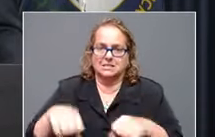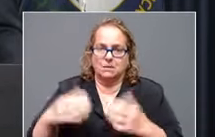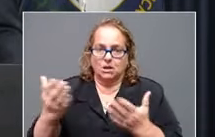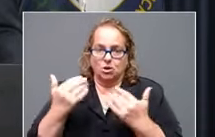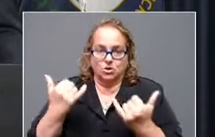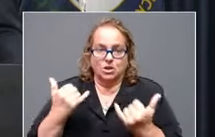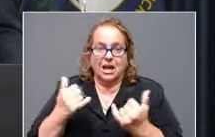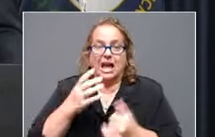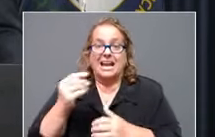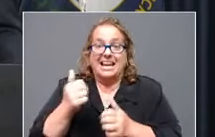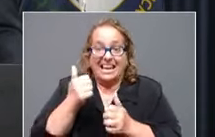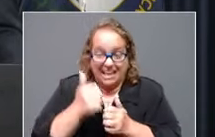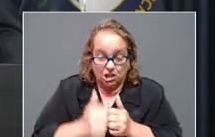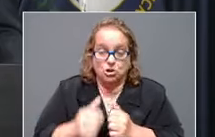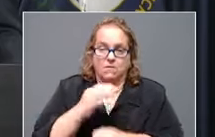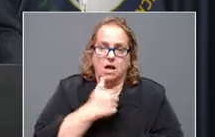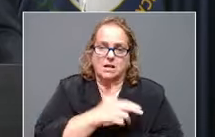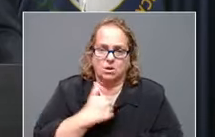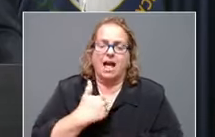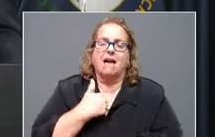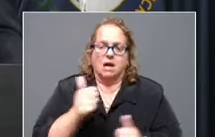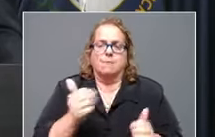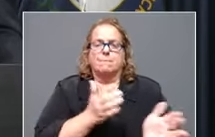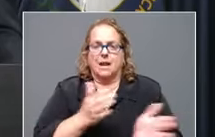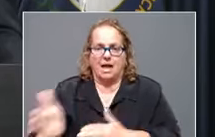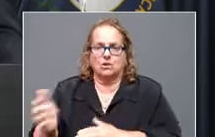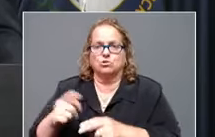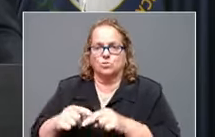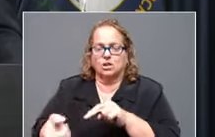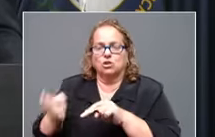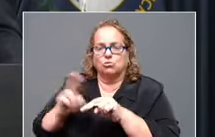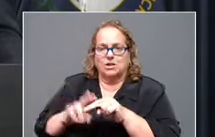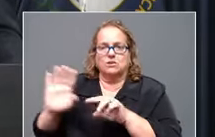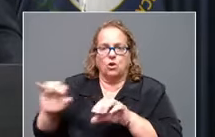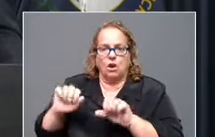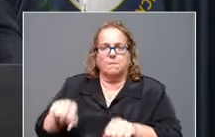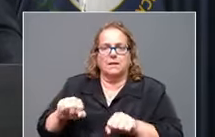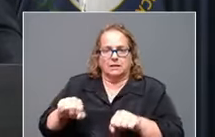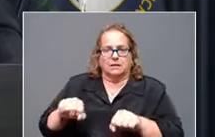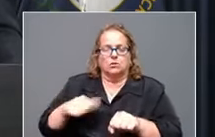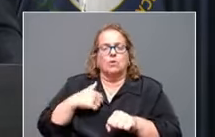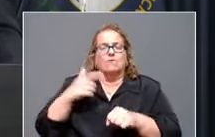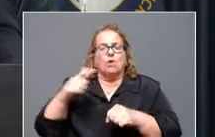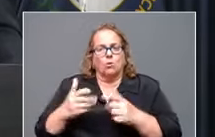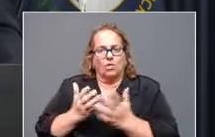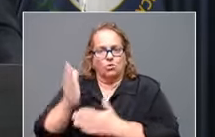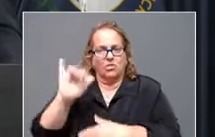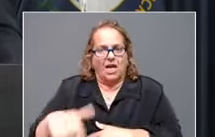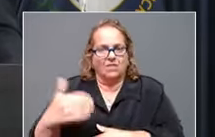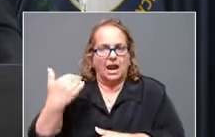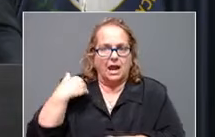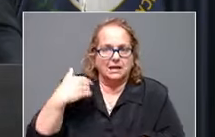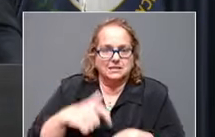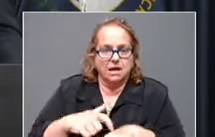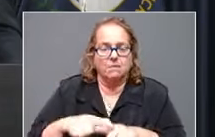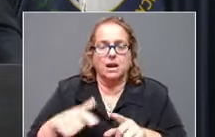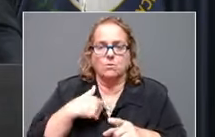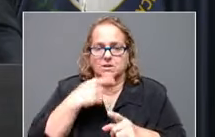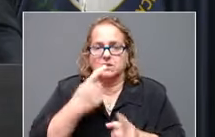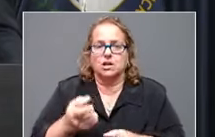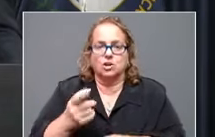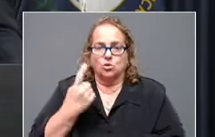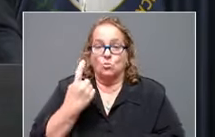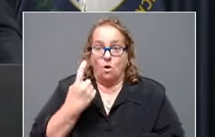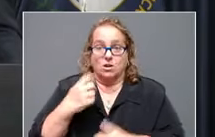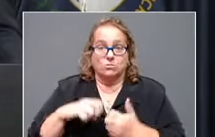and each one has a plan to increase their capacity. Now, we went through that the last time, but I will tell you it will be staffing that will